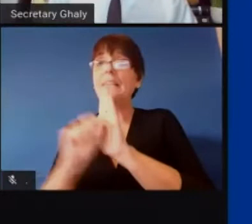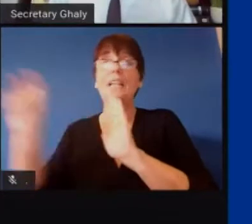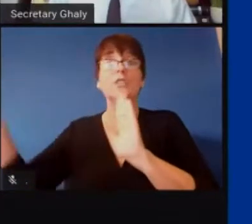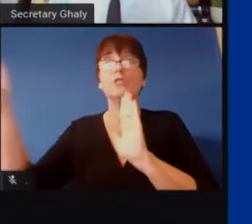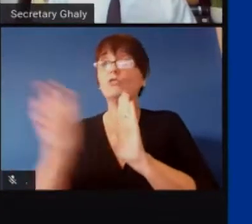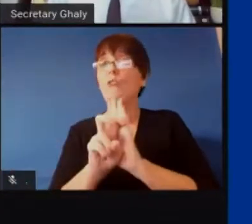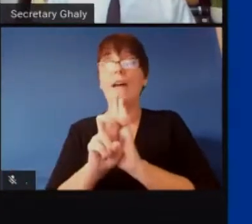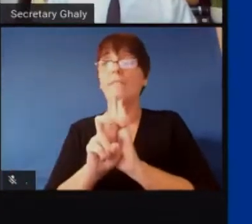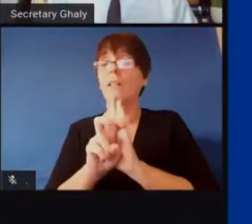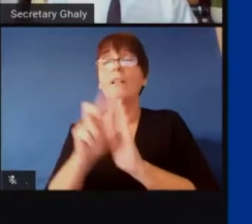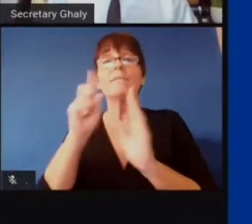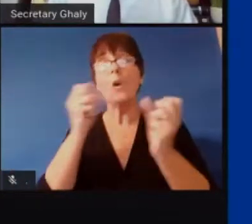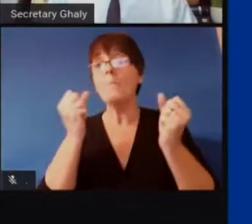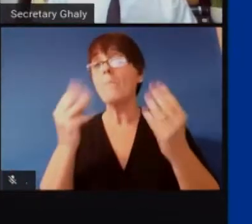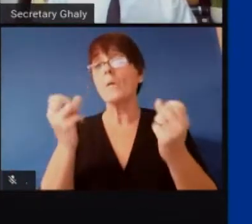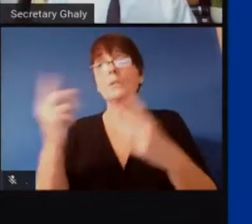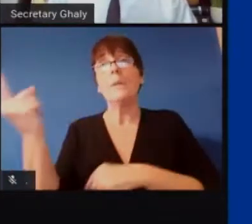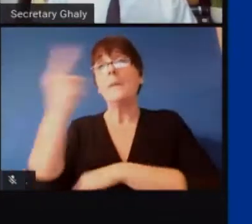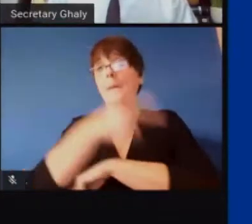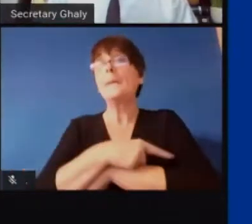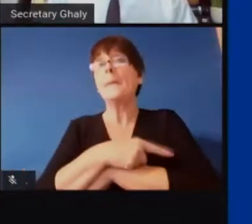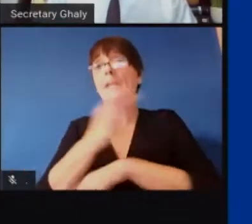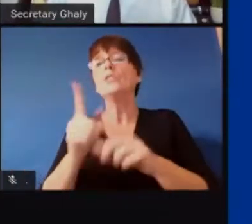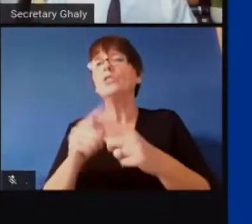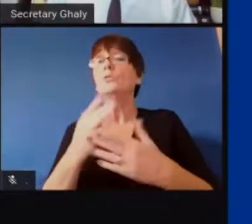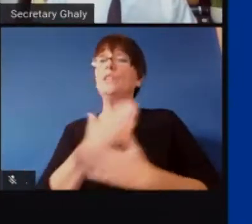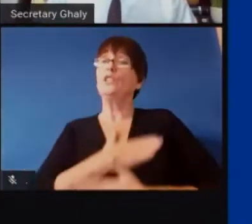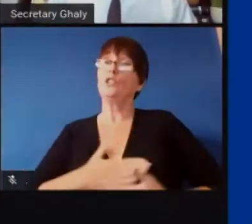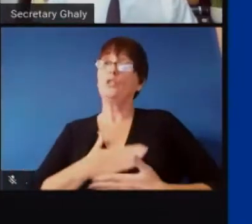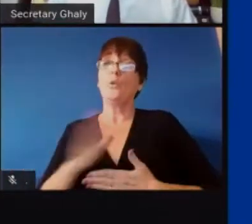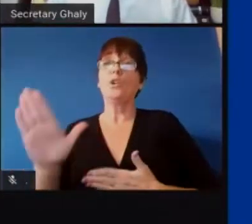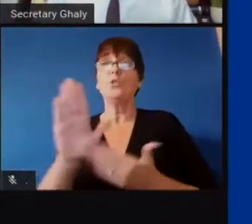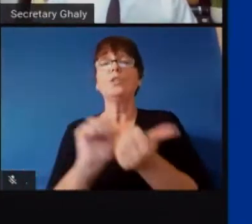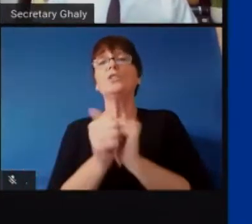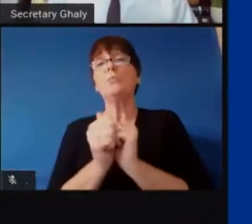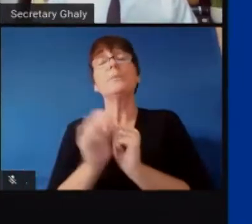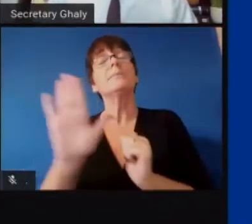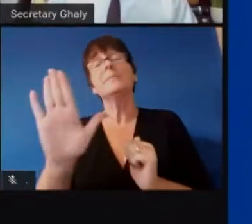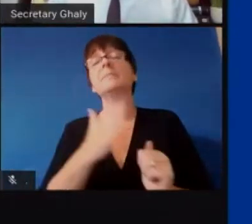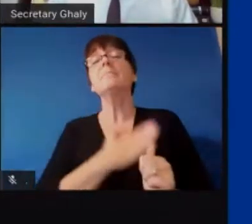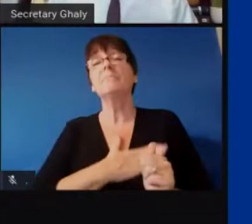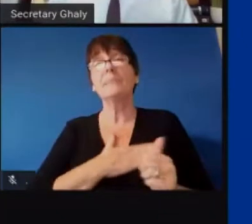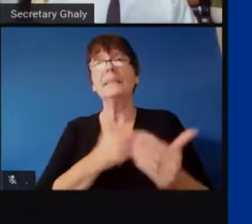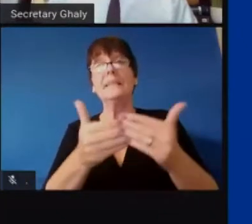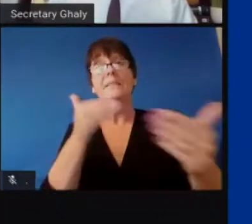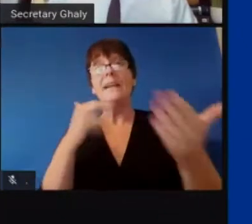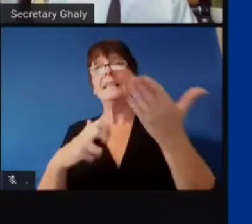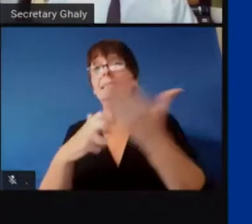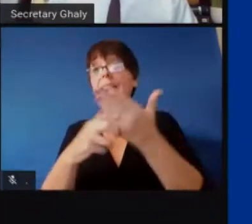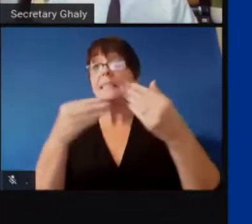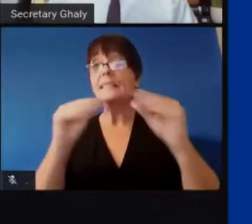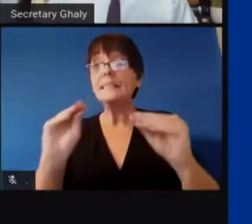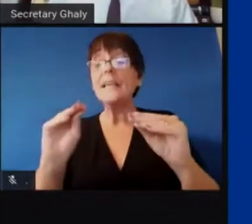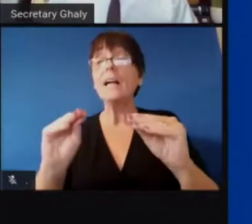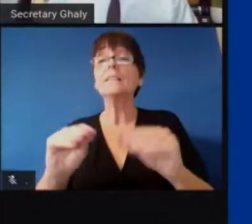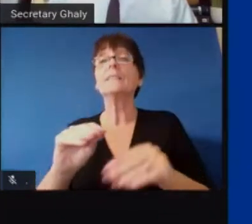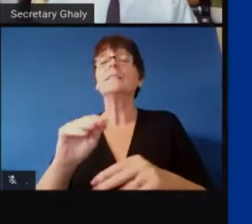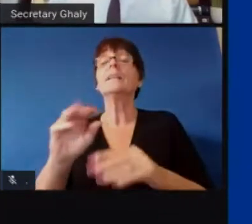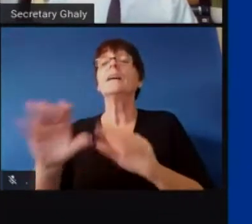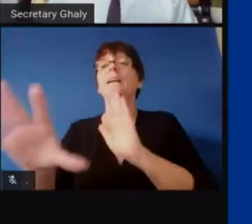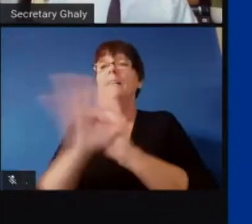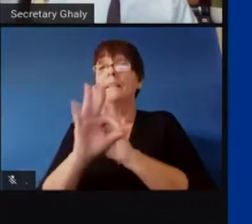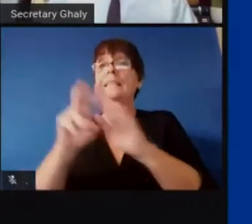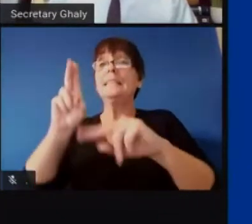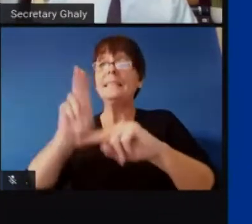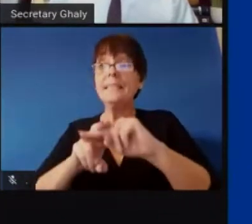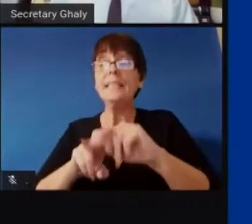travel for multiple days in order to enjoy a sporting event. Again, advanced ticket sales and assigned seats, no day of or will